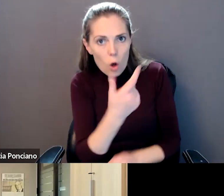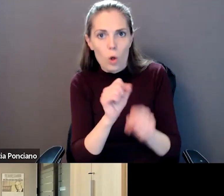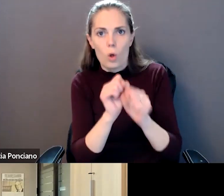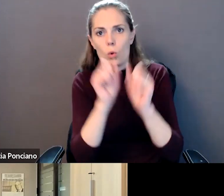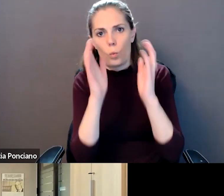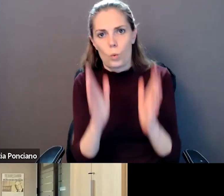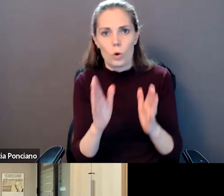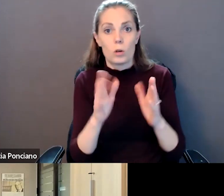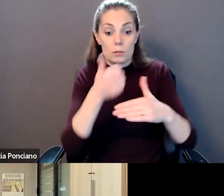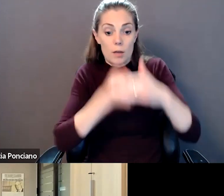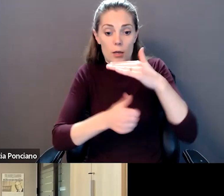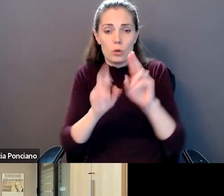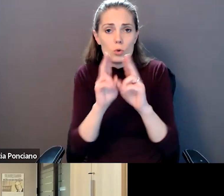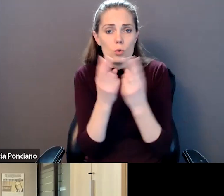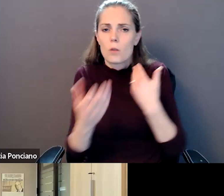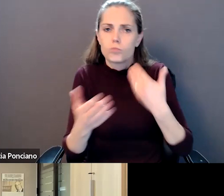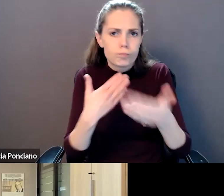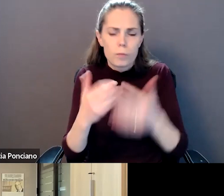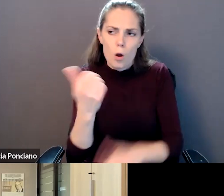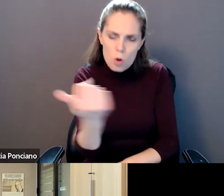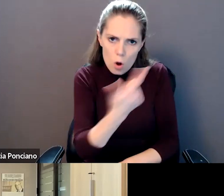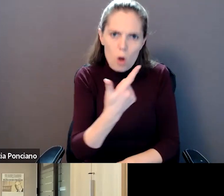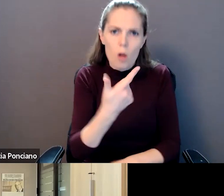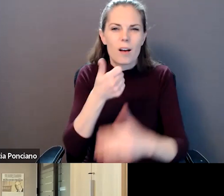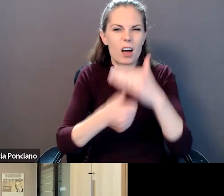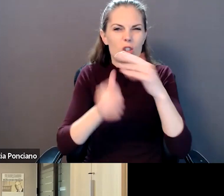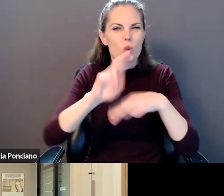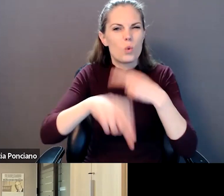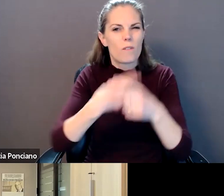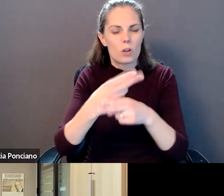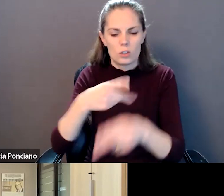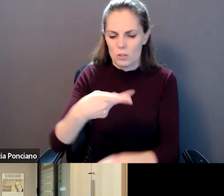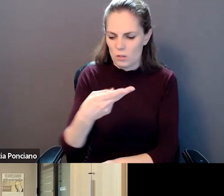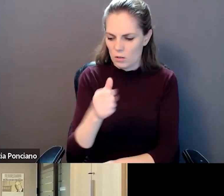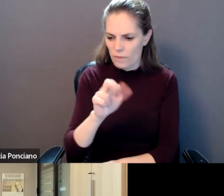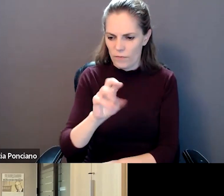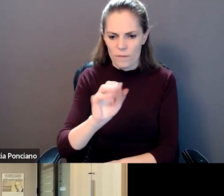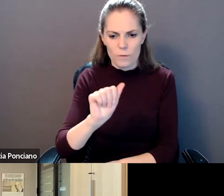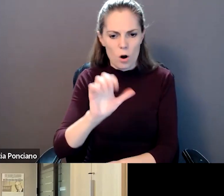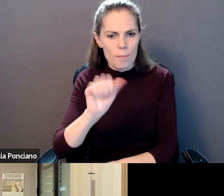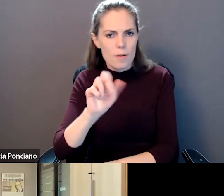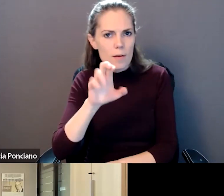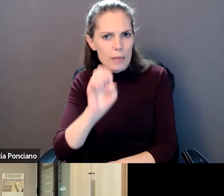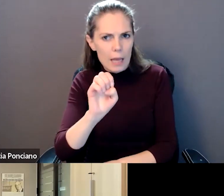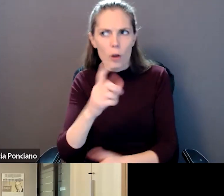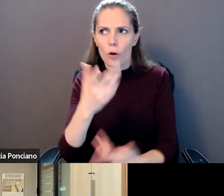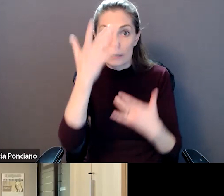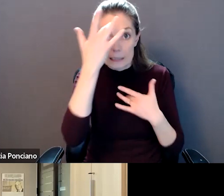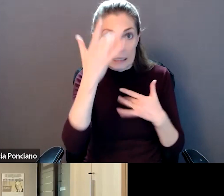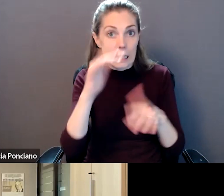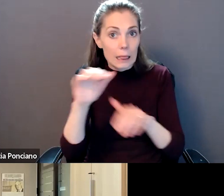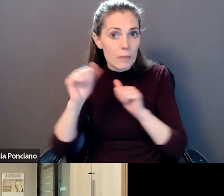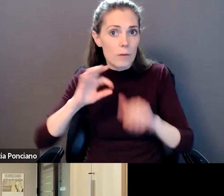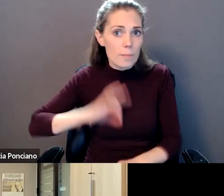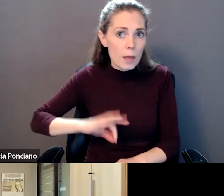pharmacare, for family support leaves, for investments in our healthcare and care support systems, as well as for paid sick leave benefits. And